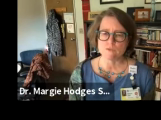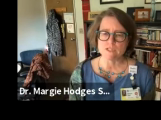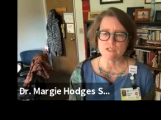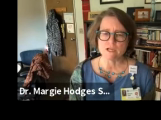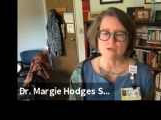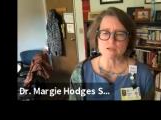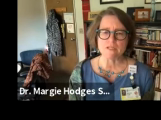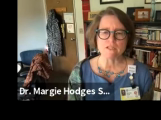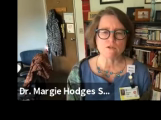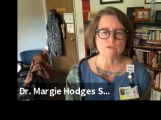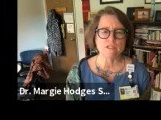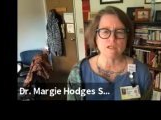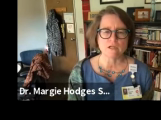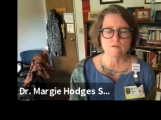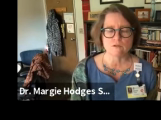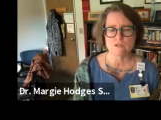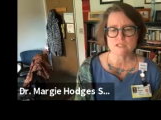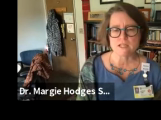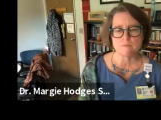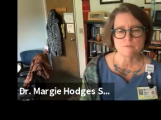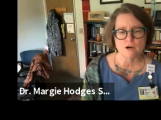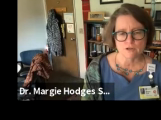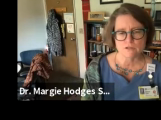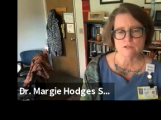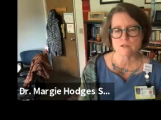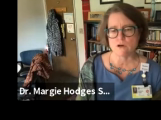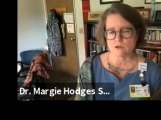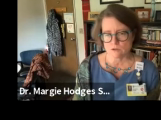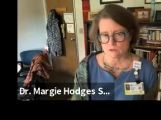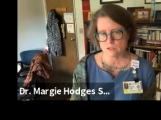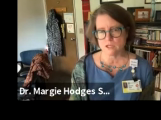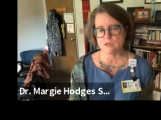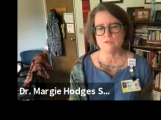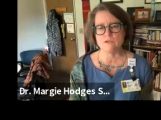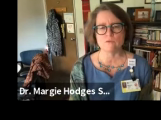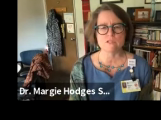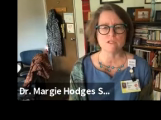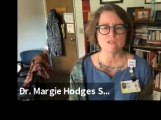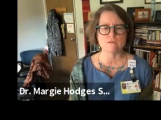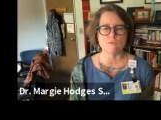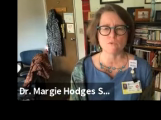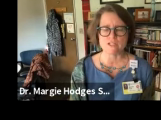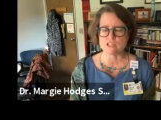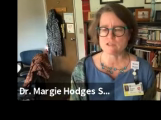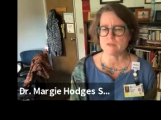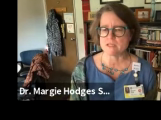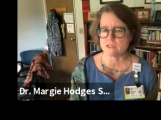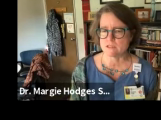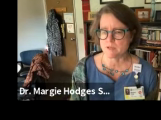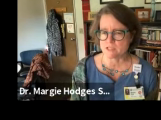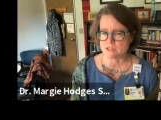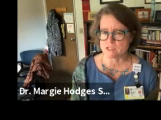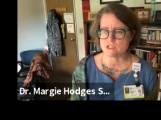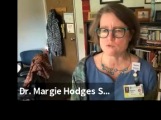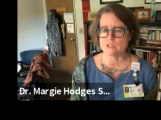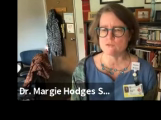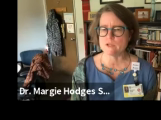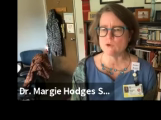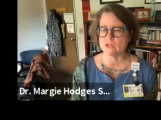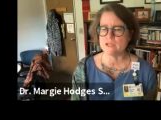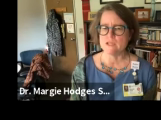work that we did here, I recommend that you read Sally Parker's article that was in the Rochester Medicine Special Edition